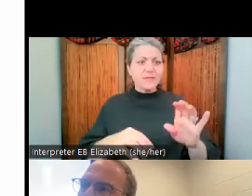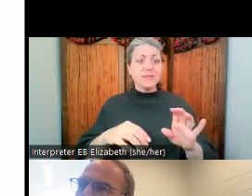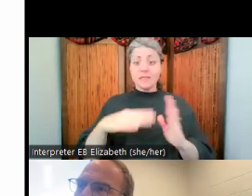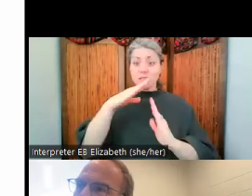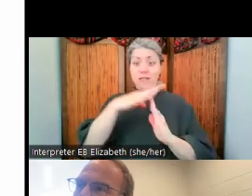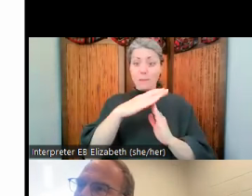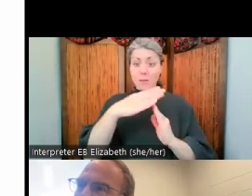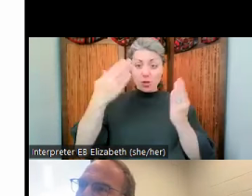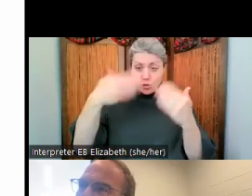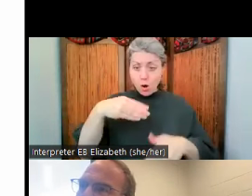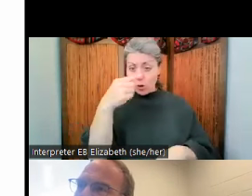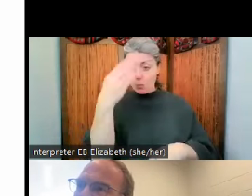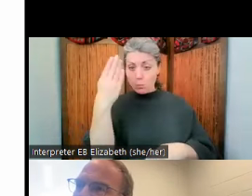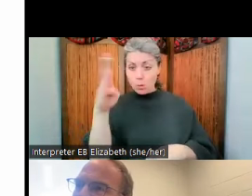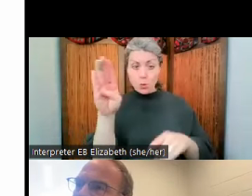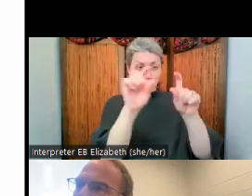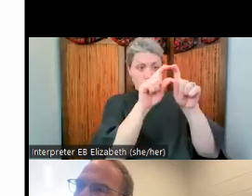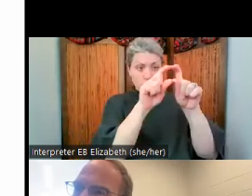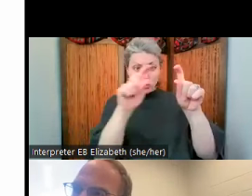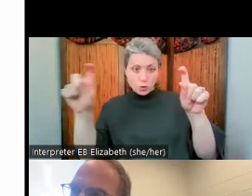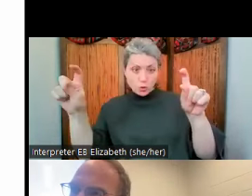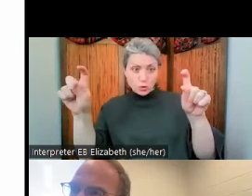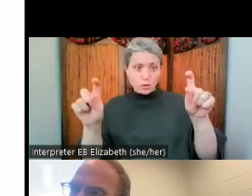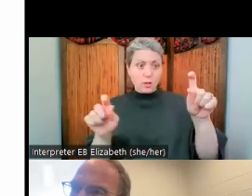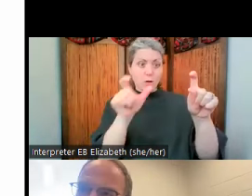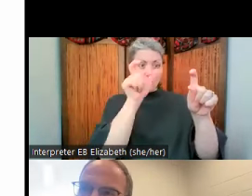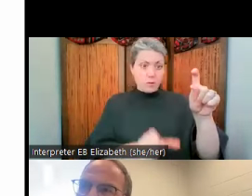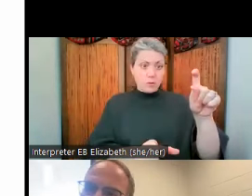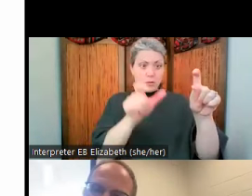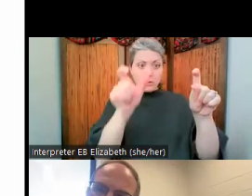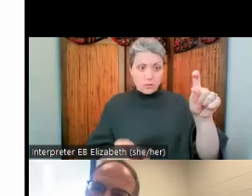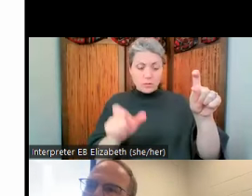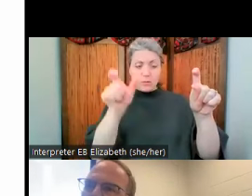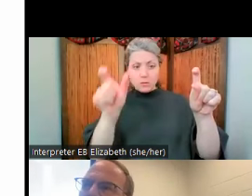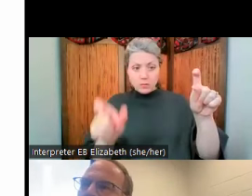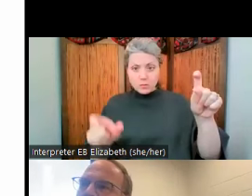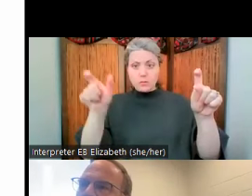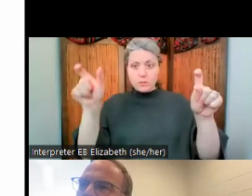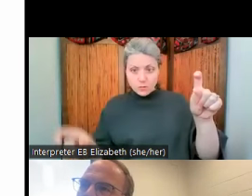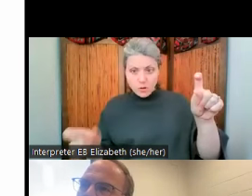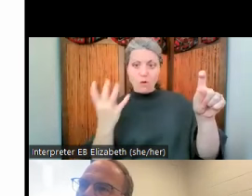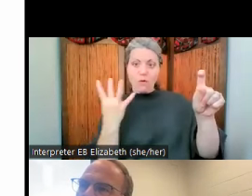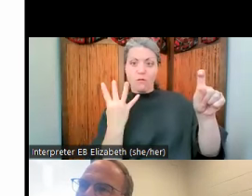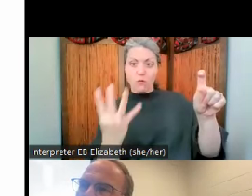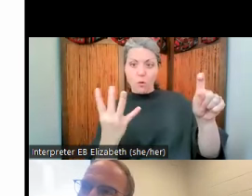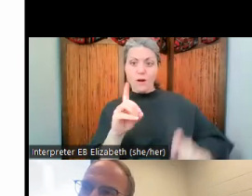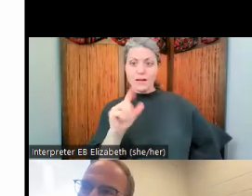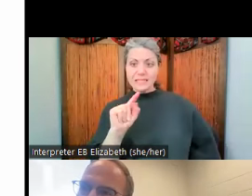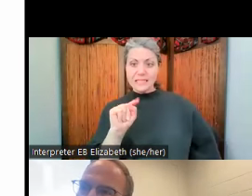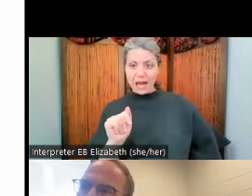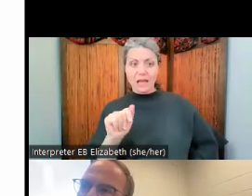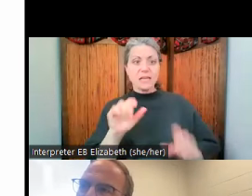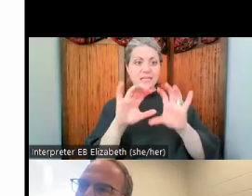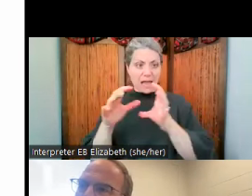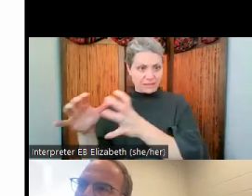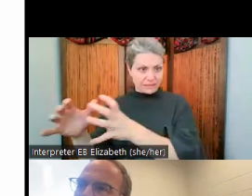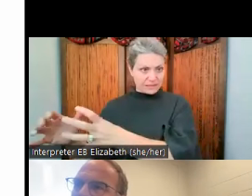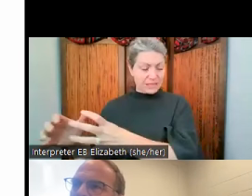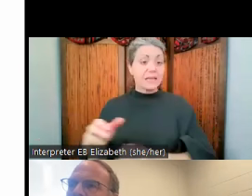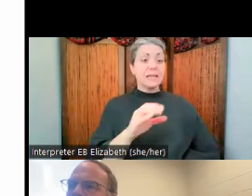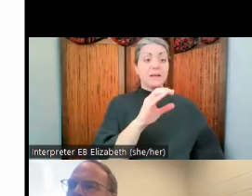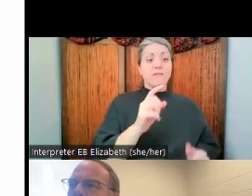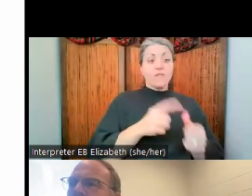blue, which lists the 4 data sets, and the line underneath that is where they come from. So the Centers for Disease Control